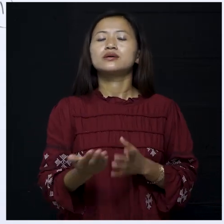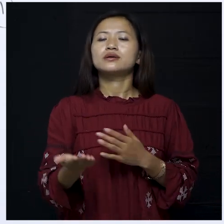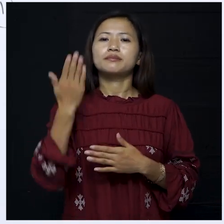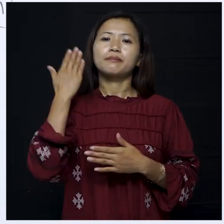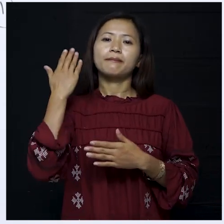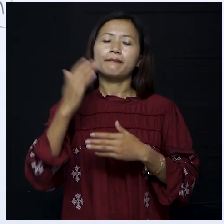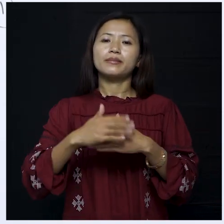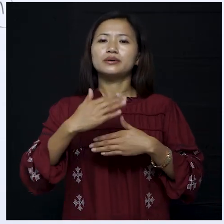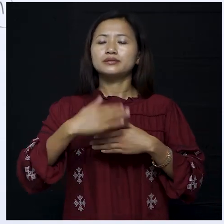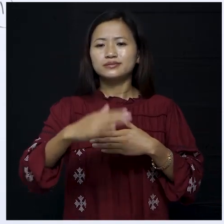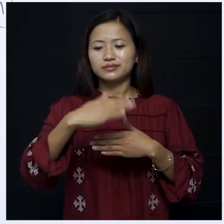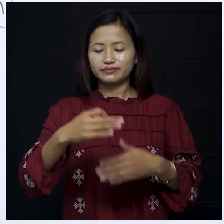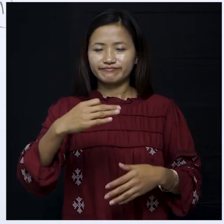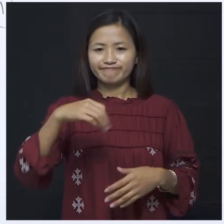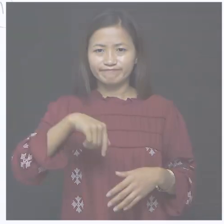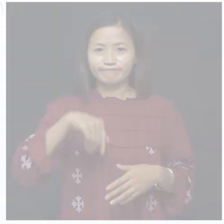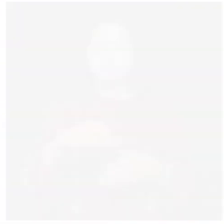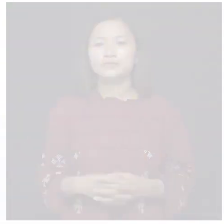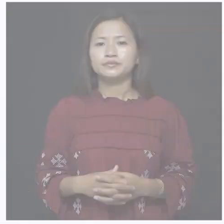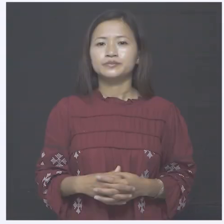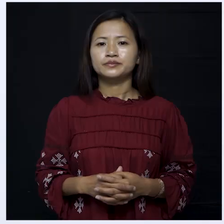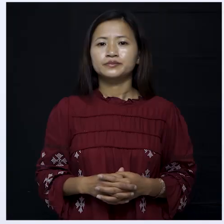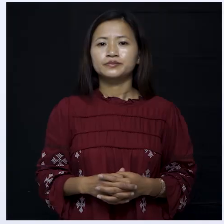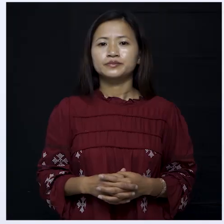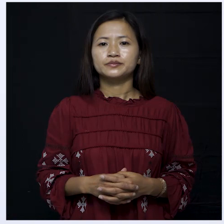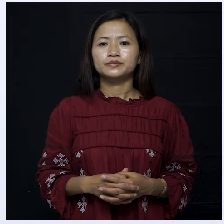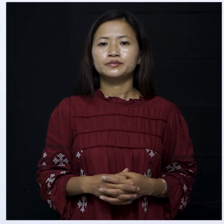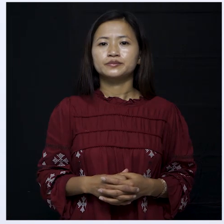continuous, present continuous, future continuous.